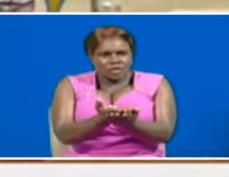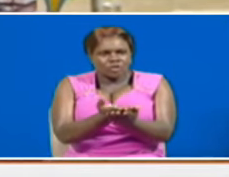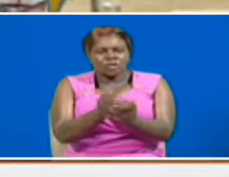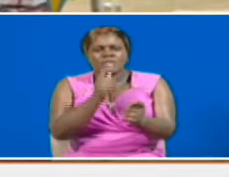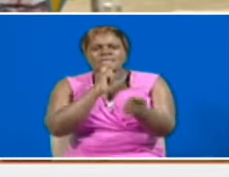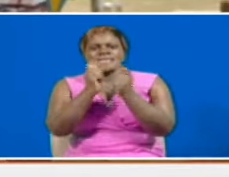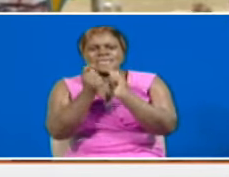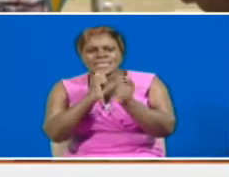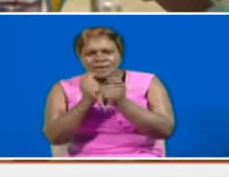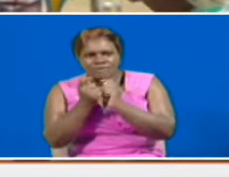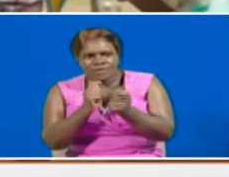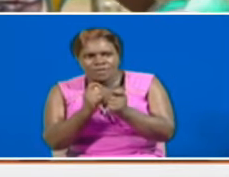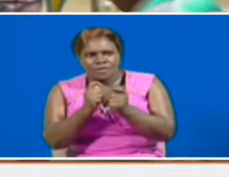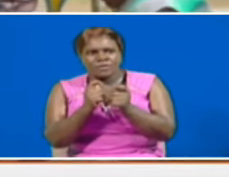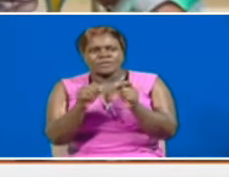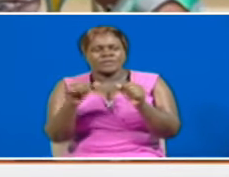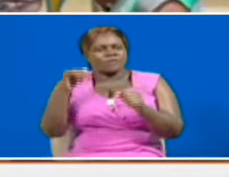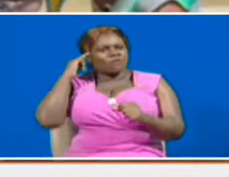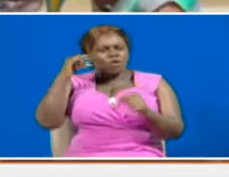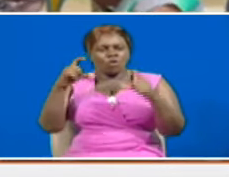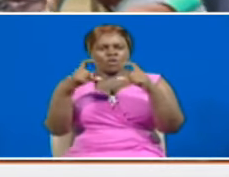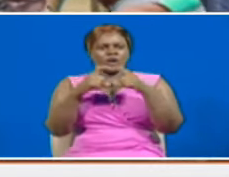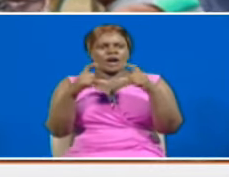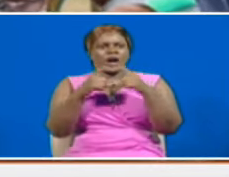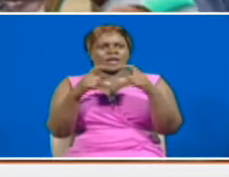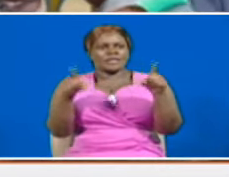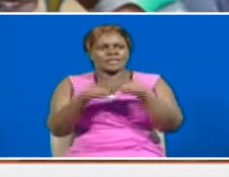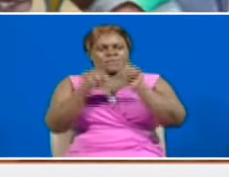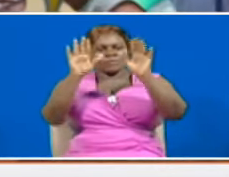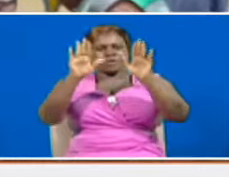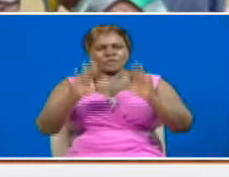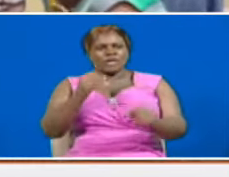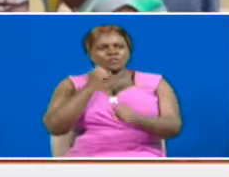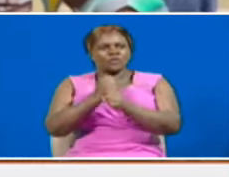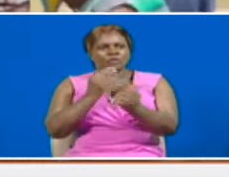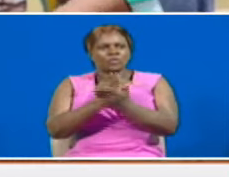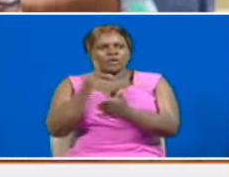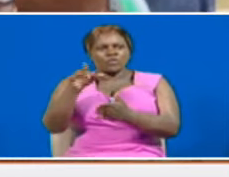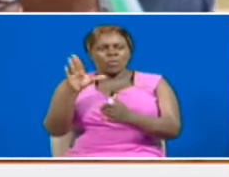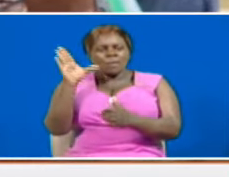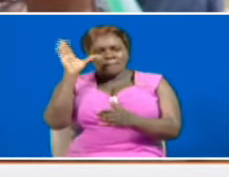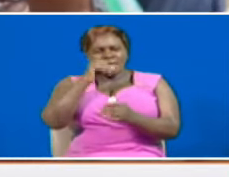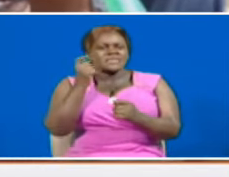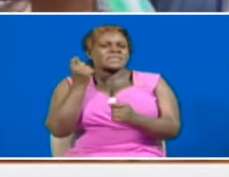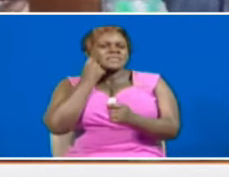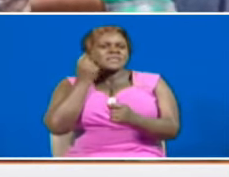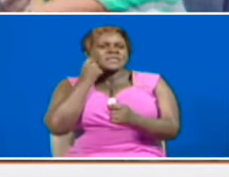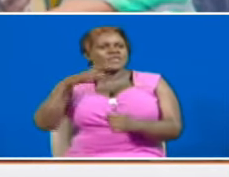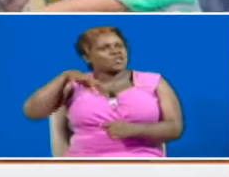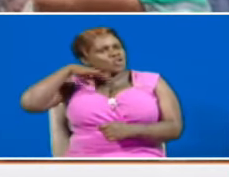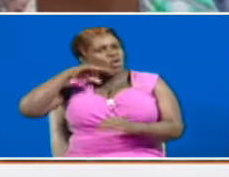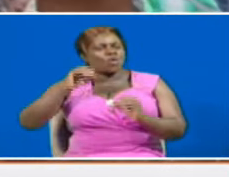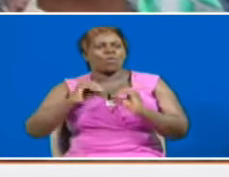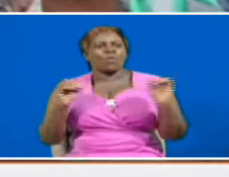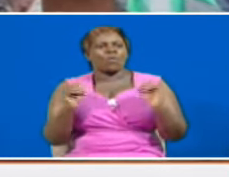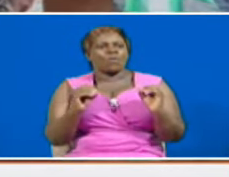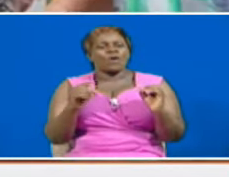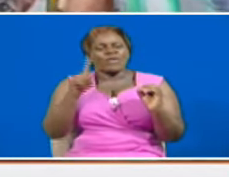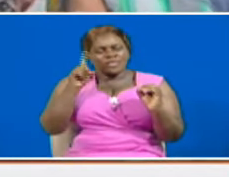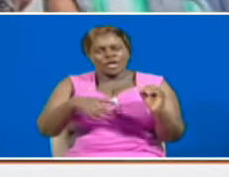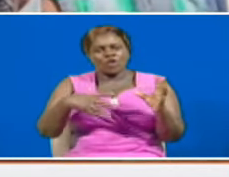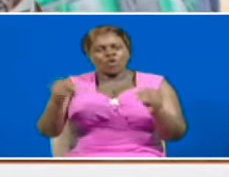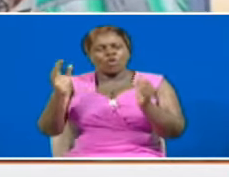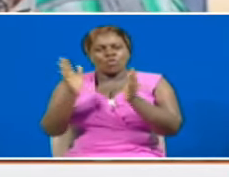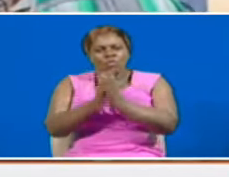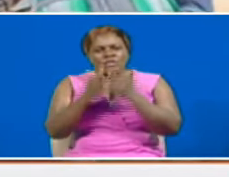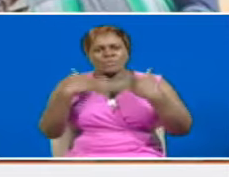interview, and a home check. And that process is really important to make sure that dogs go to quality homes with people who love them and can